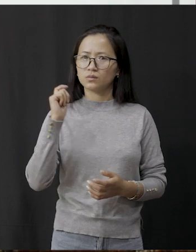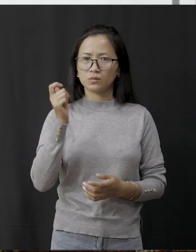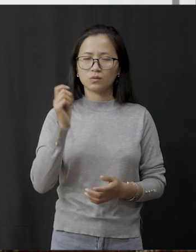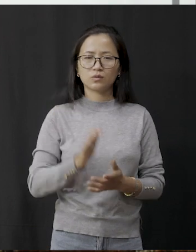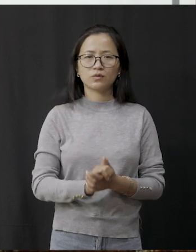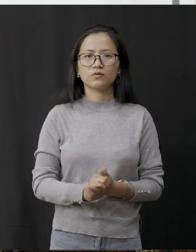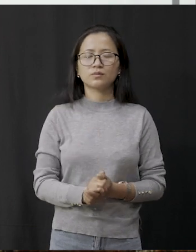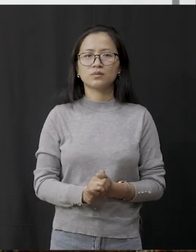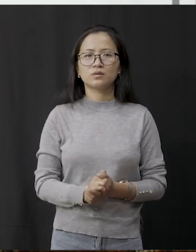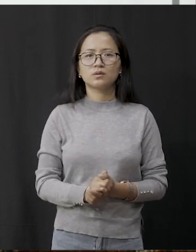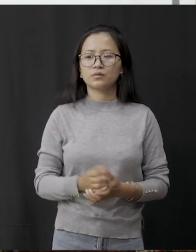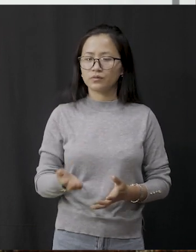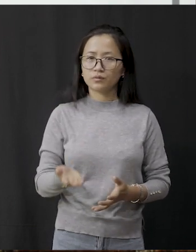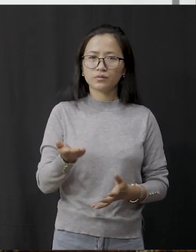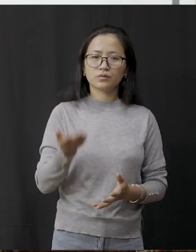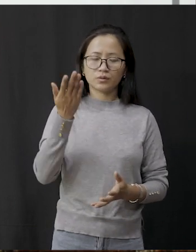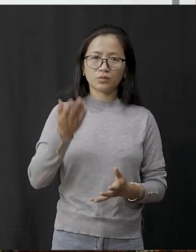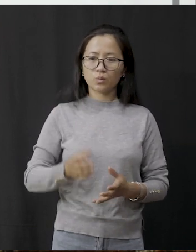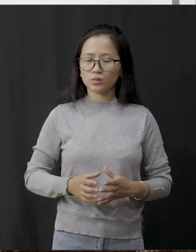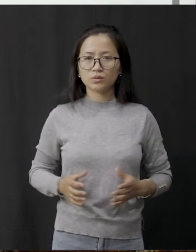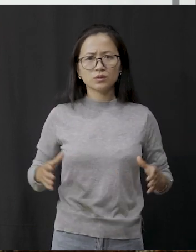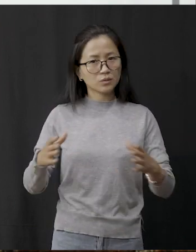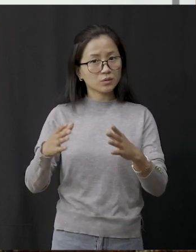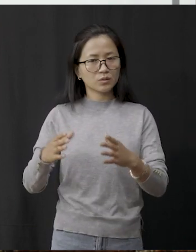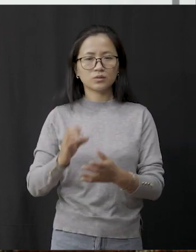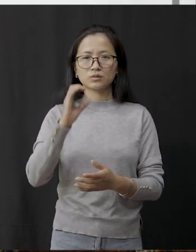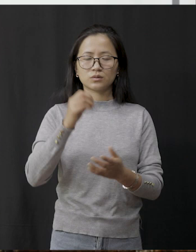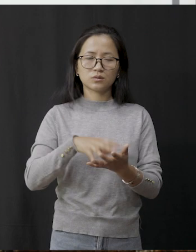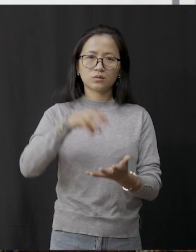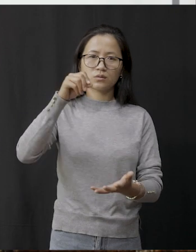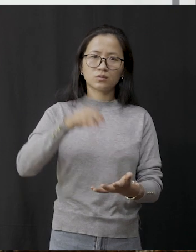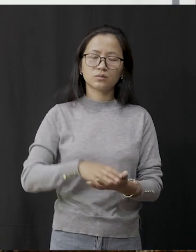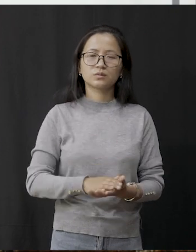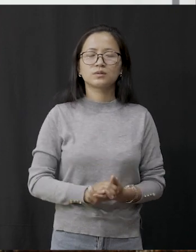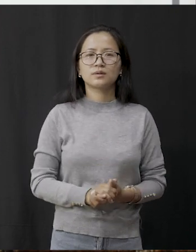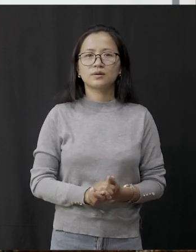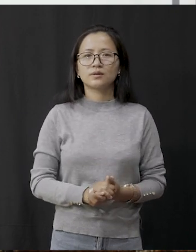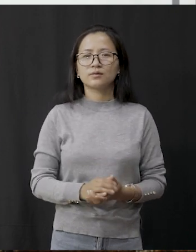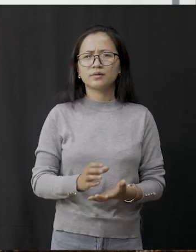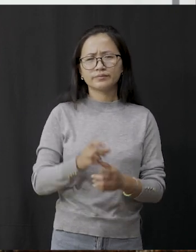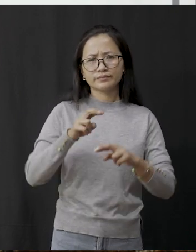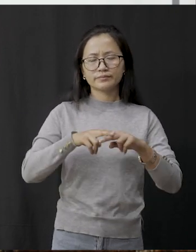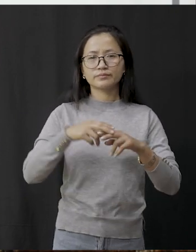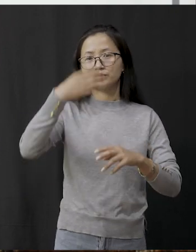Now why? Because they grow crops, rice,